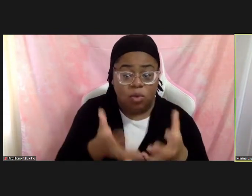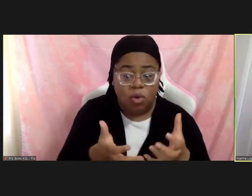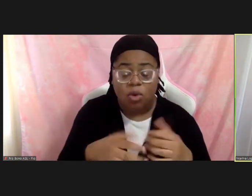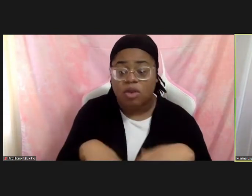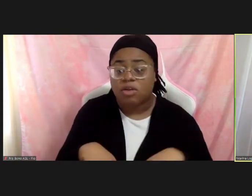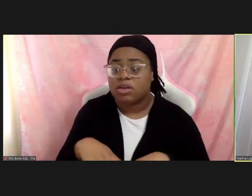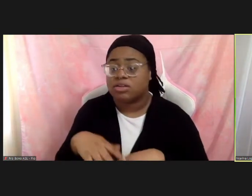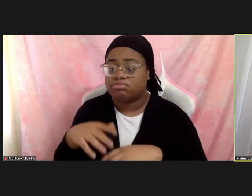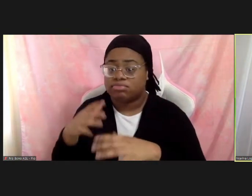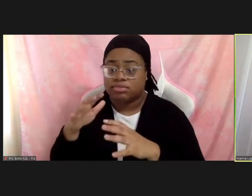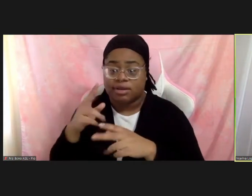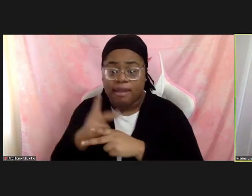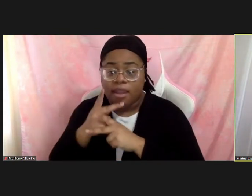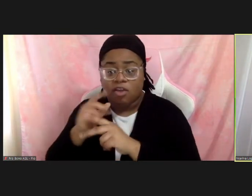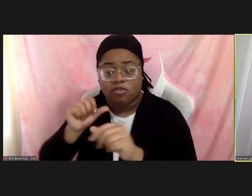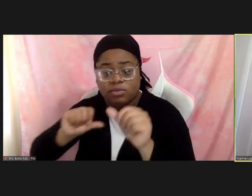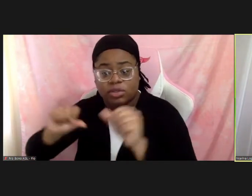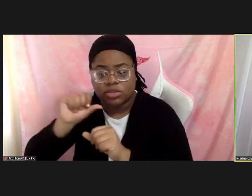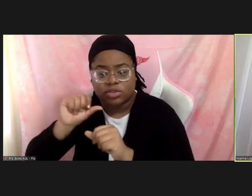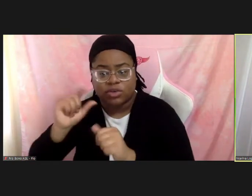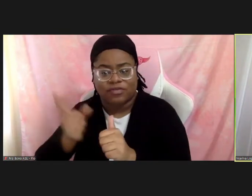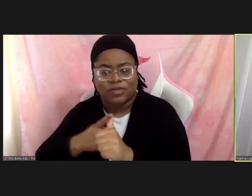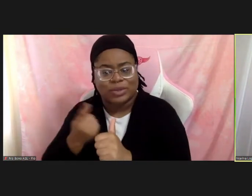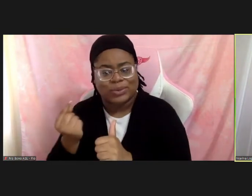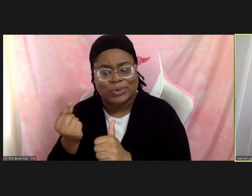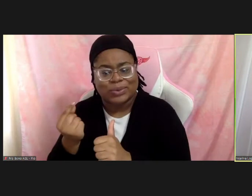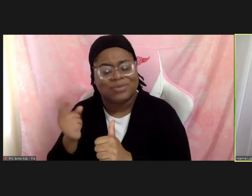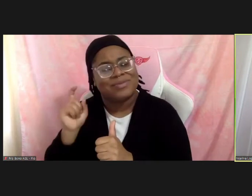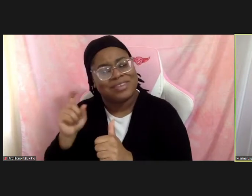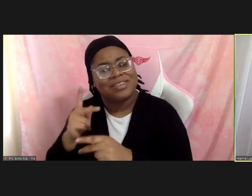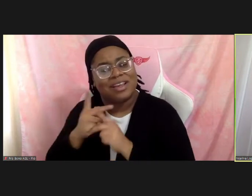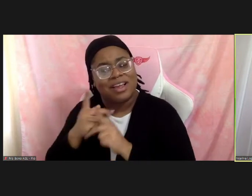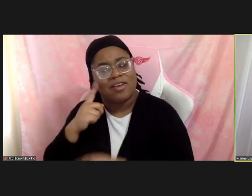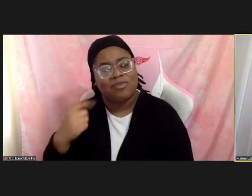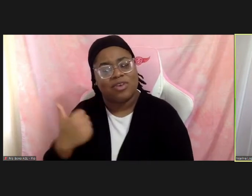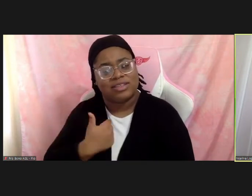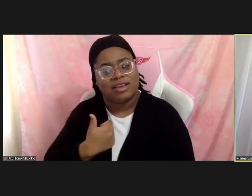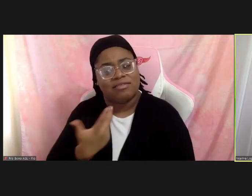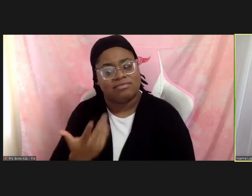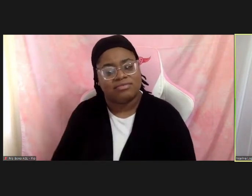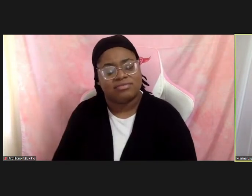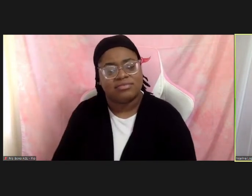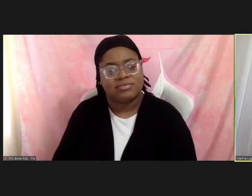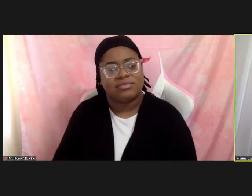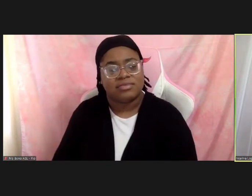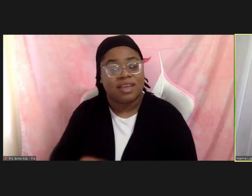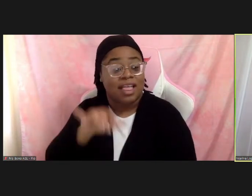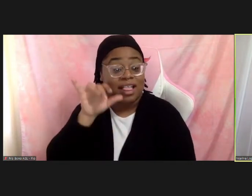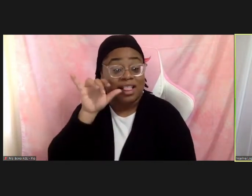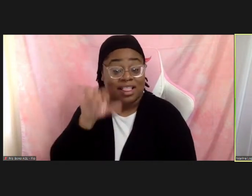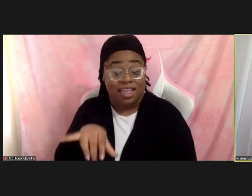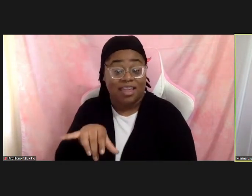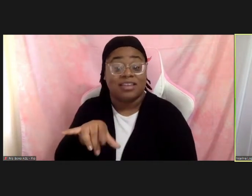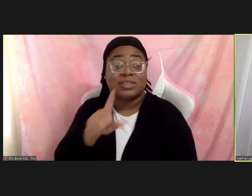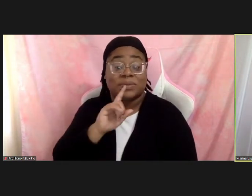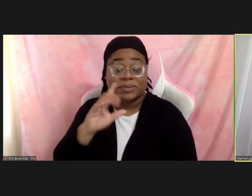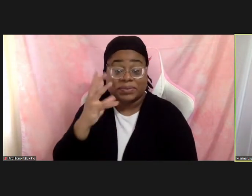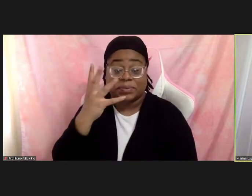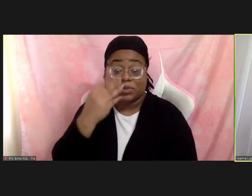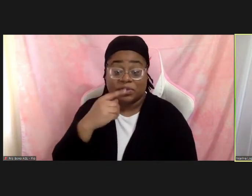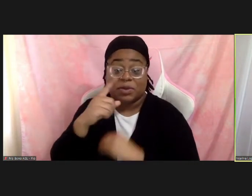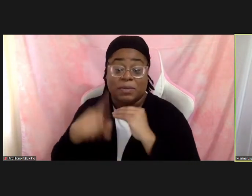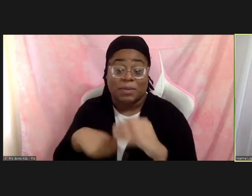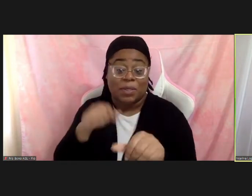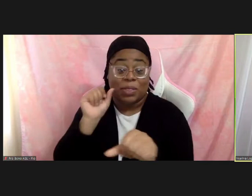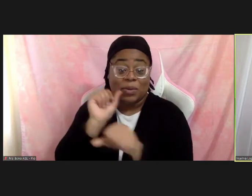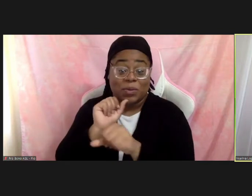one another, we must first know how to care for ourselves. And this is what is so beautiful about the work